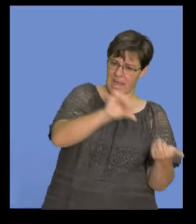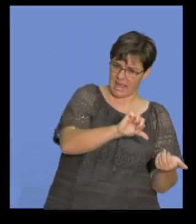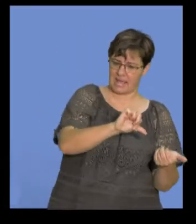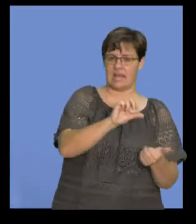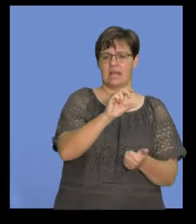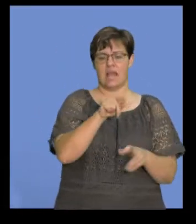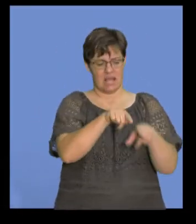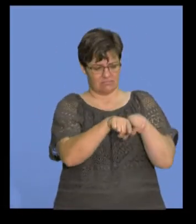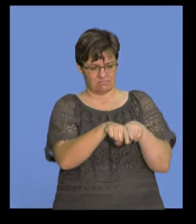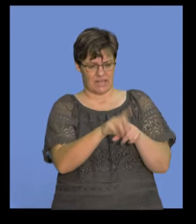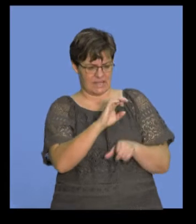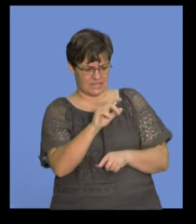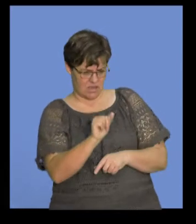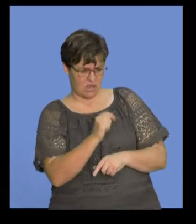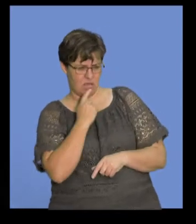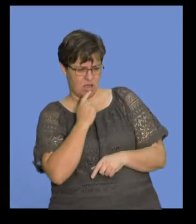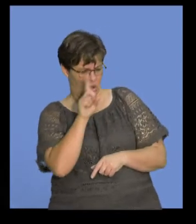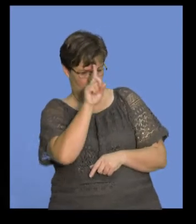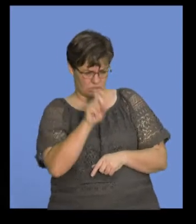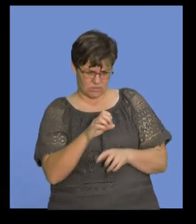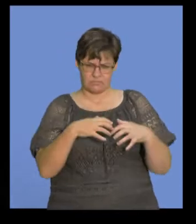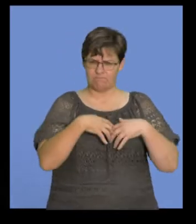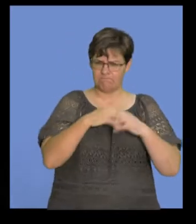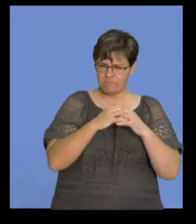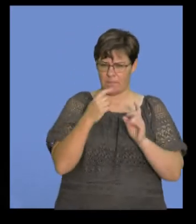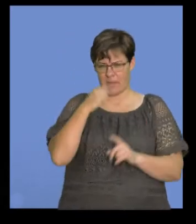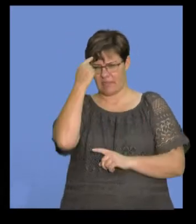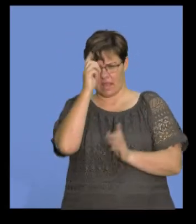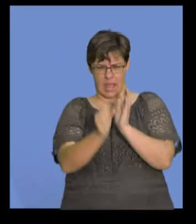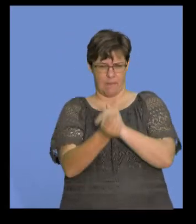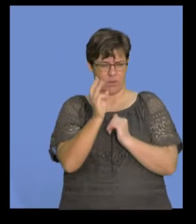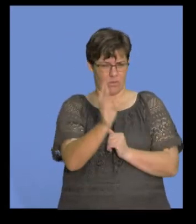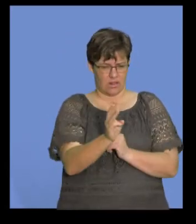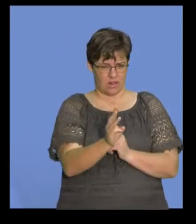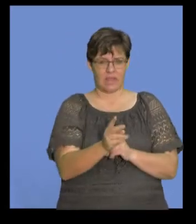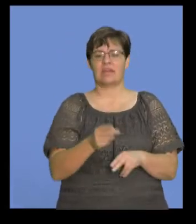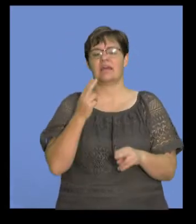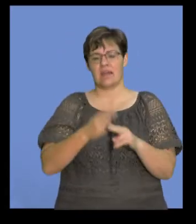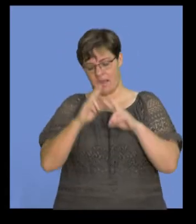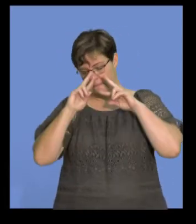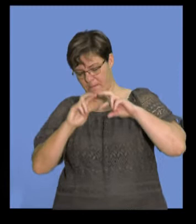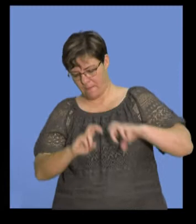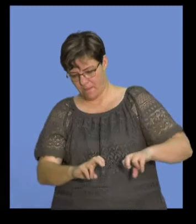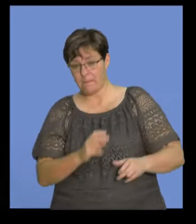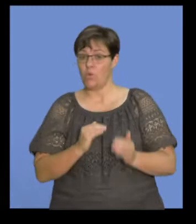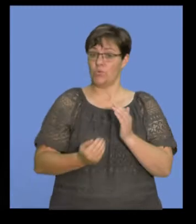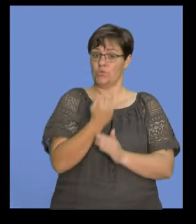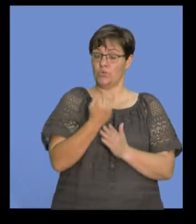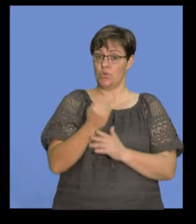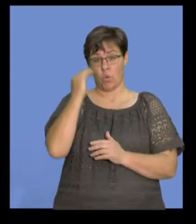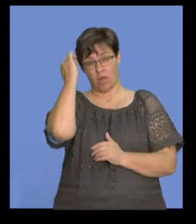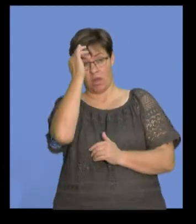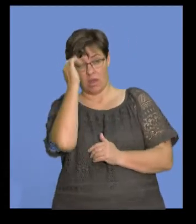data, ask a new question, form a new hypothesis, and probably conduct an investigation to test your new